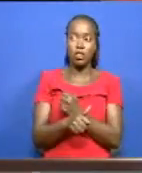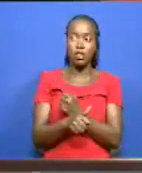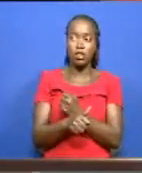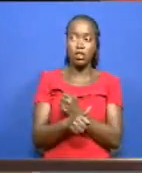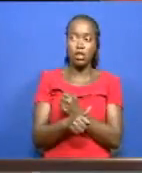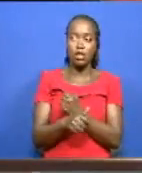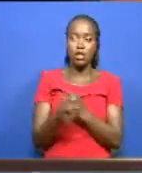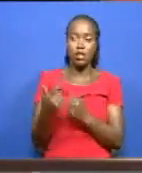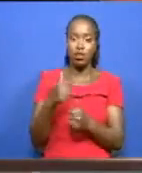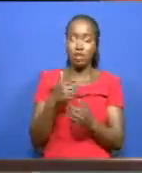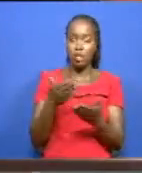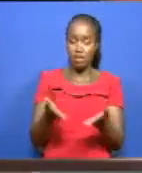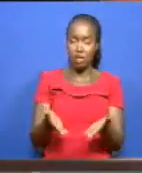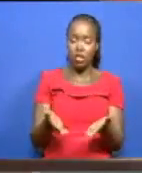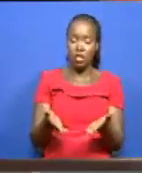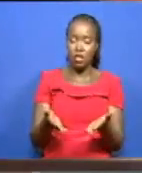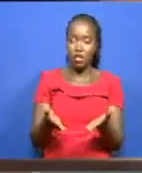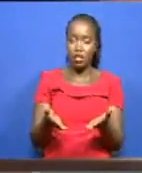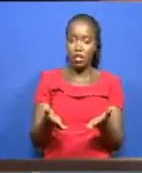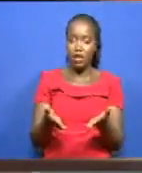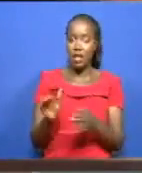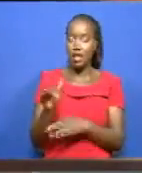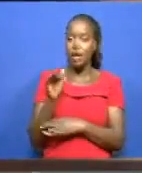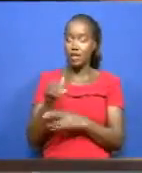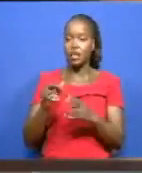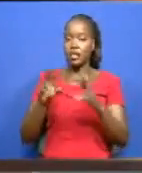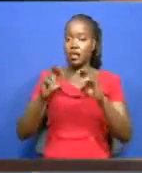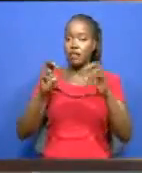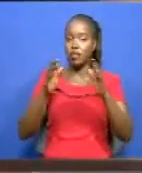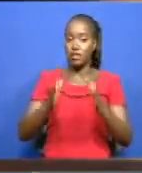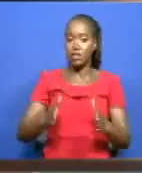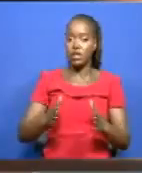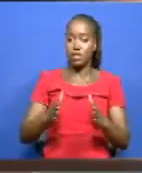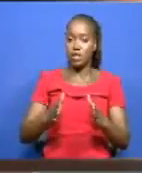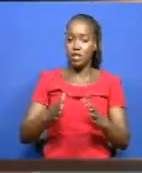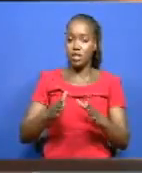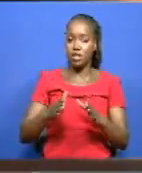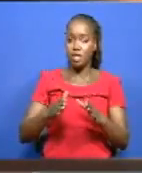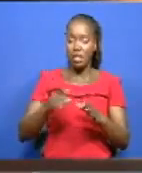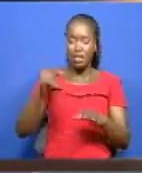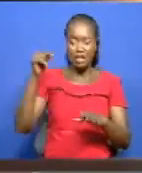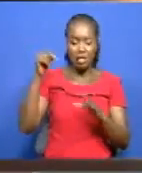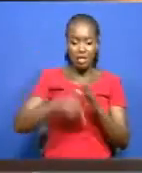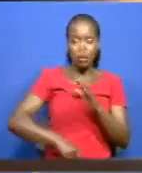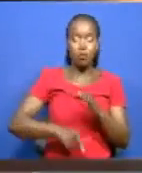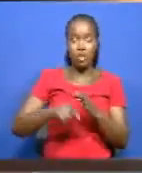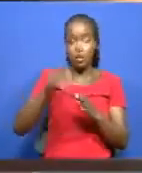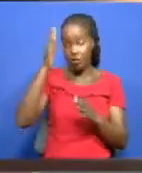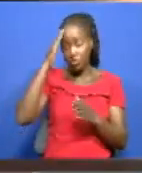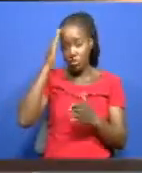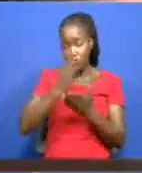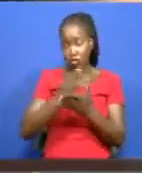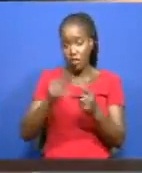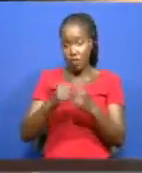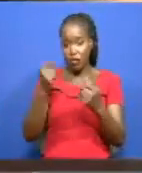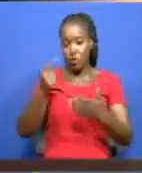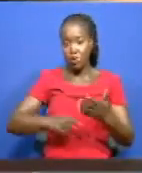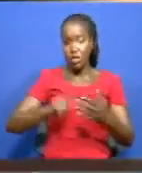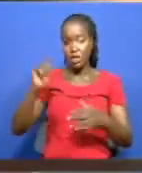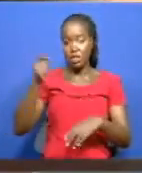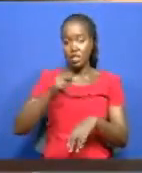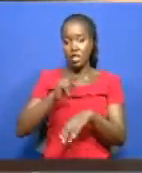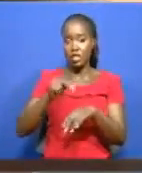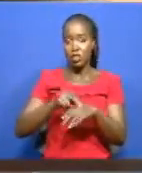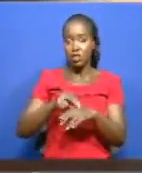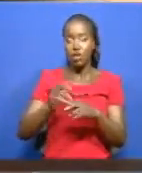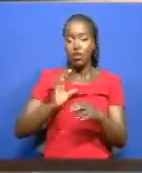who are involved in this. I'm urging the investigators to go to the root and find out what is happening, even as the Kenya National